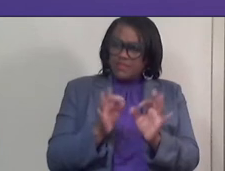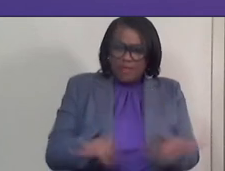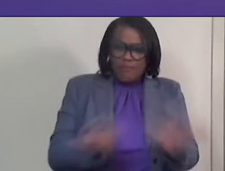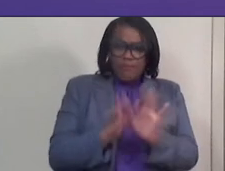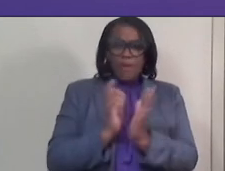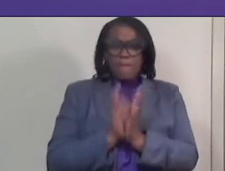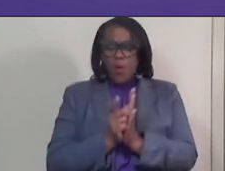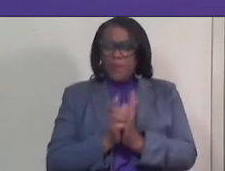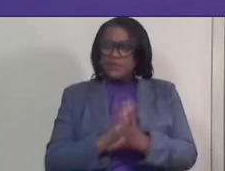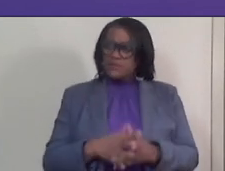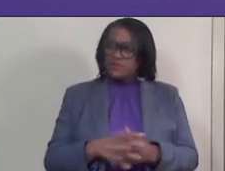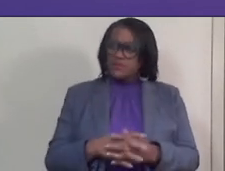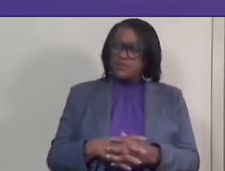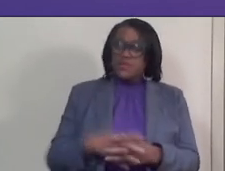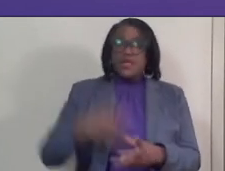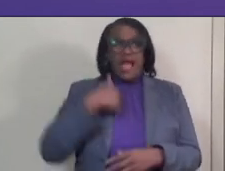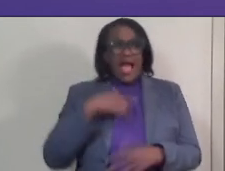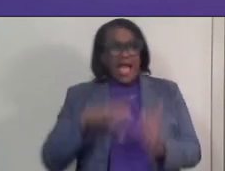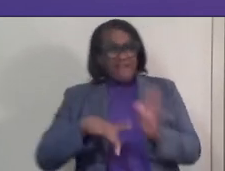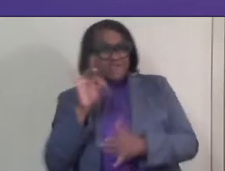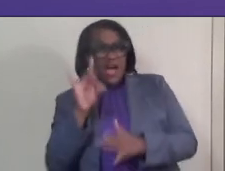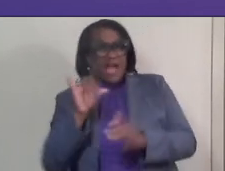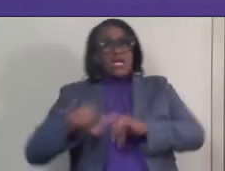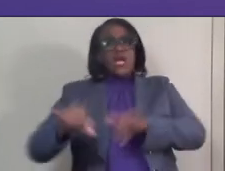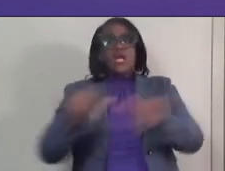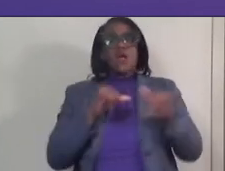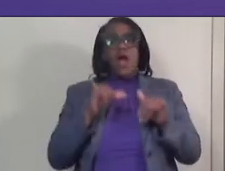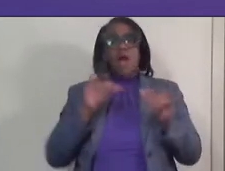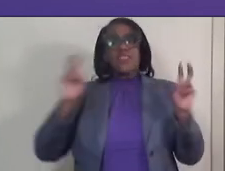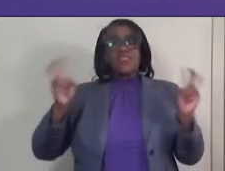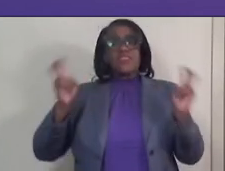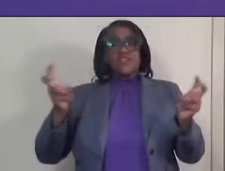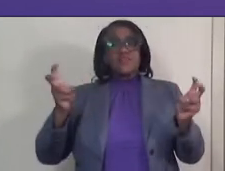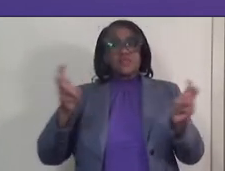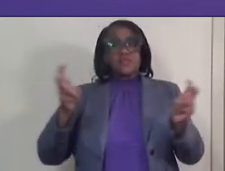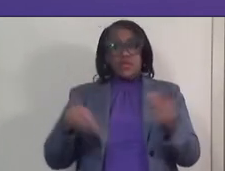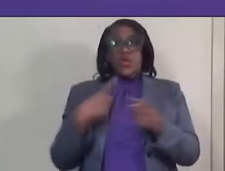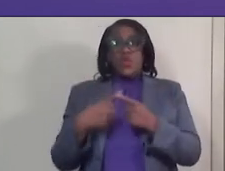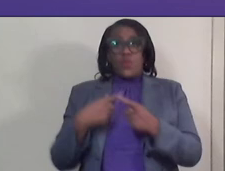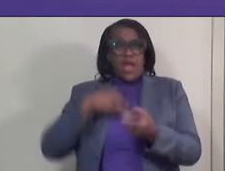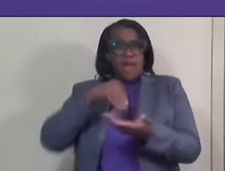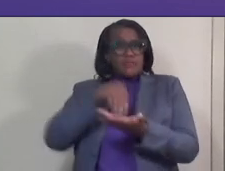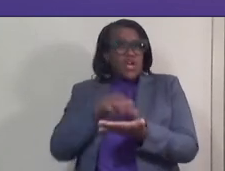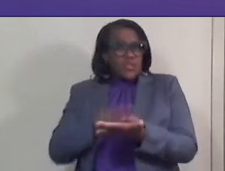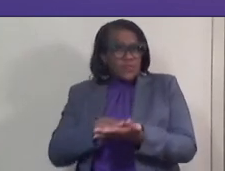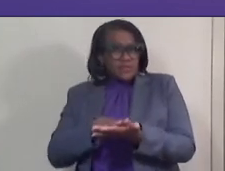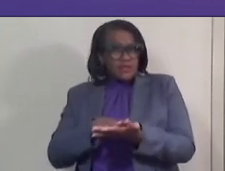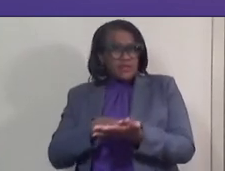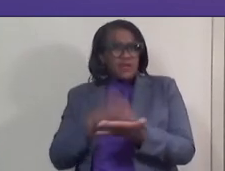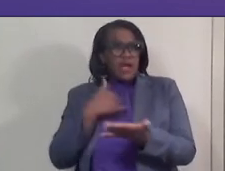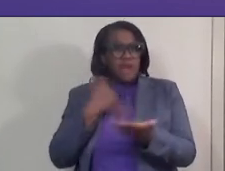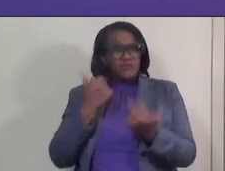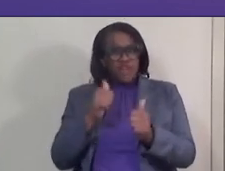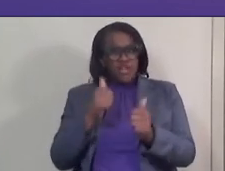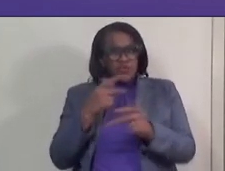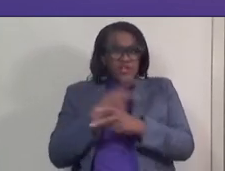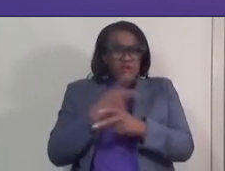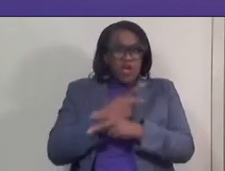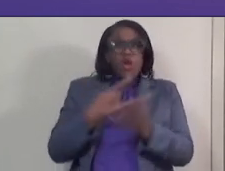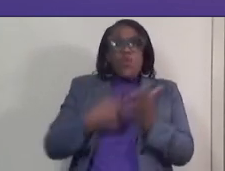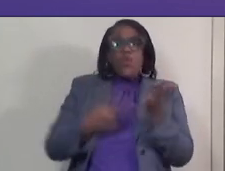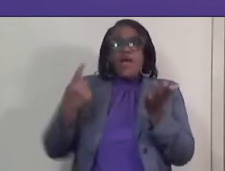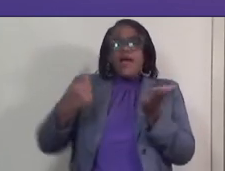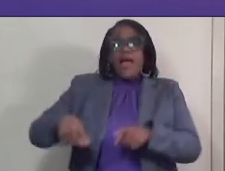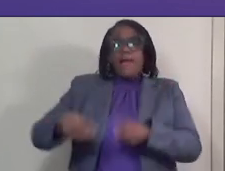I look for common themes. So when I'm documenting, I look at what keeps reoccurring. What, you